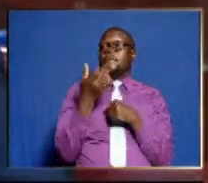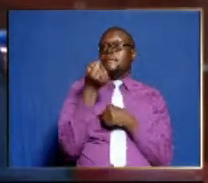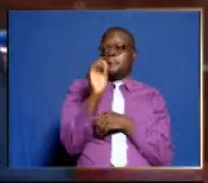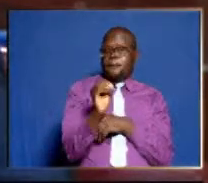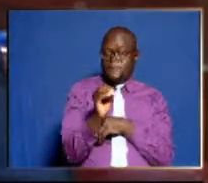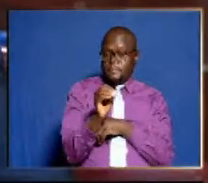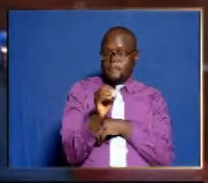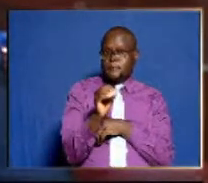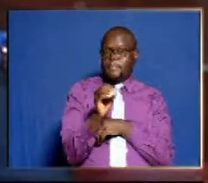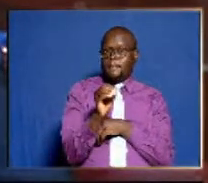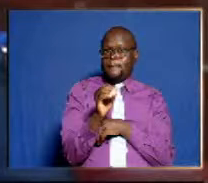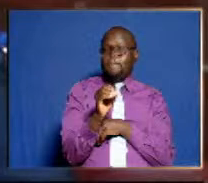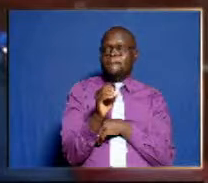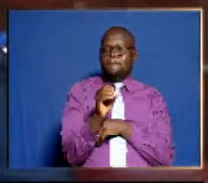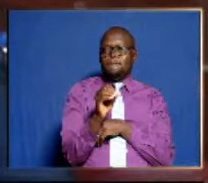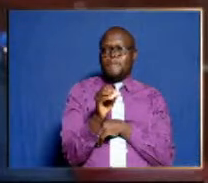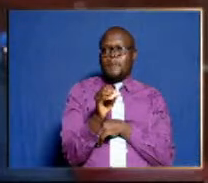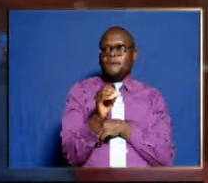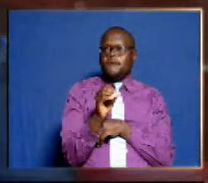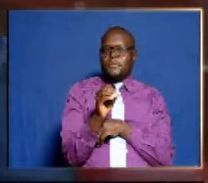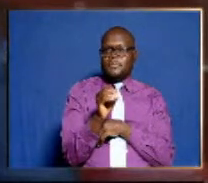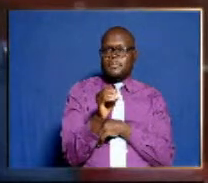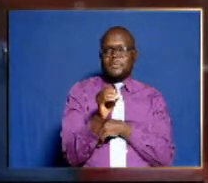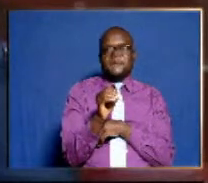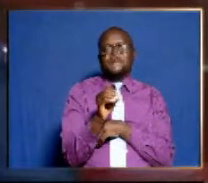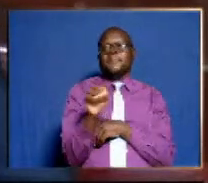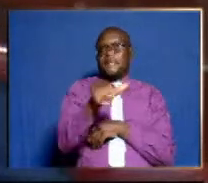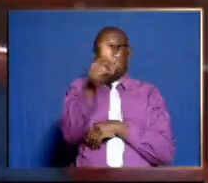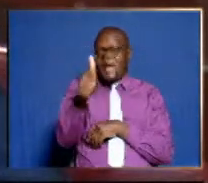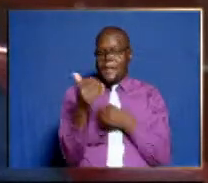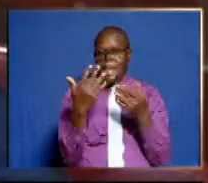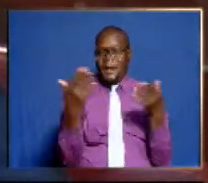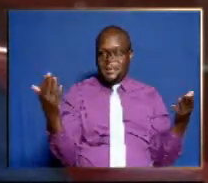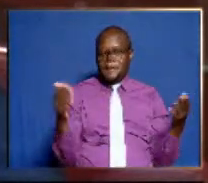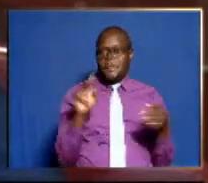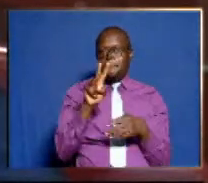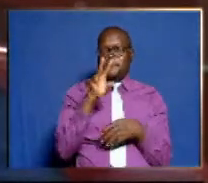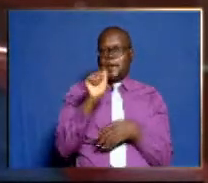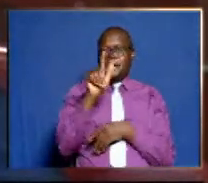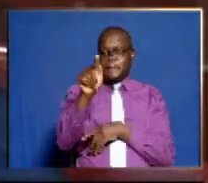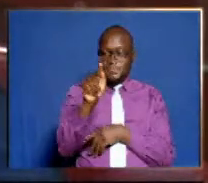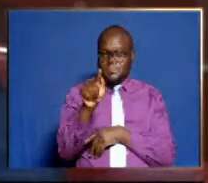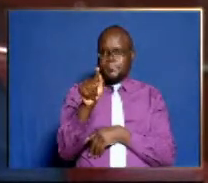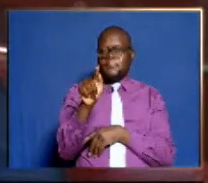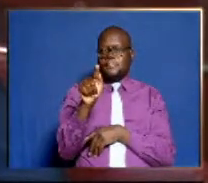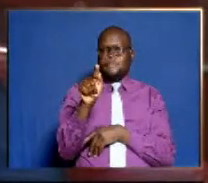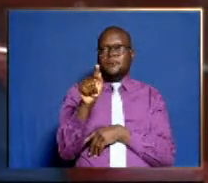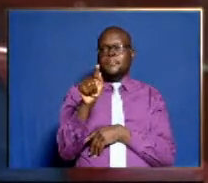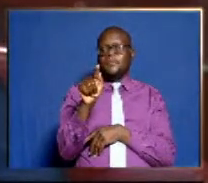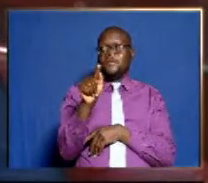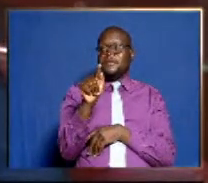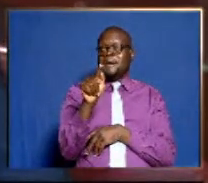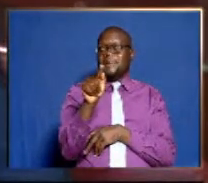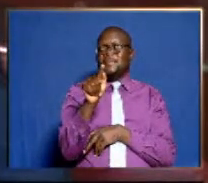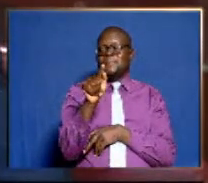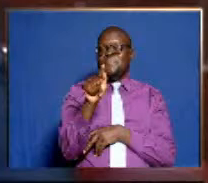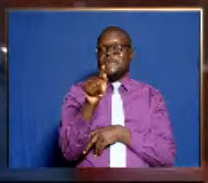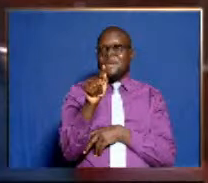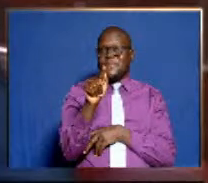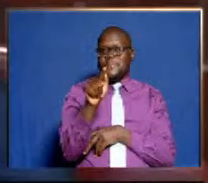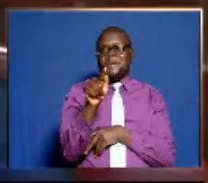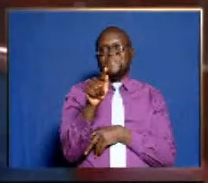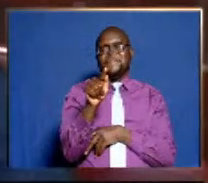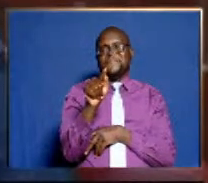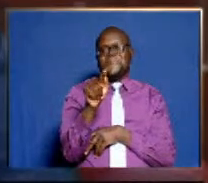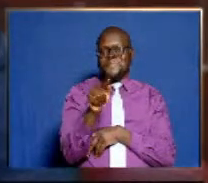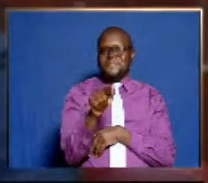year 2021-2022. On the other hand, VAT is projected at 473